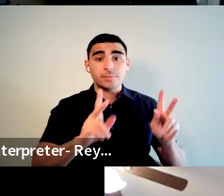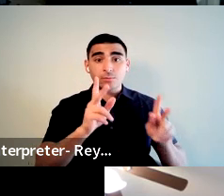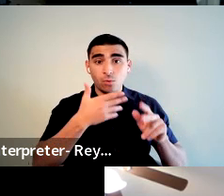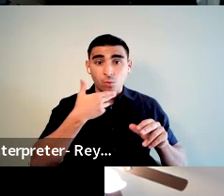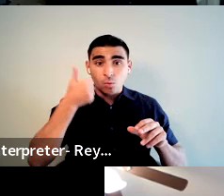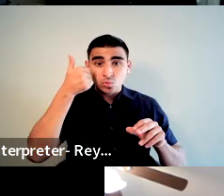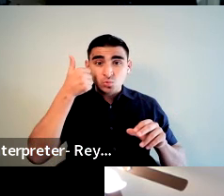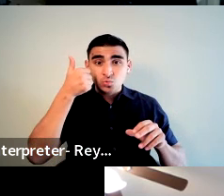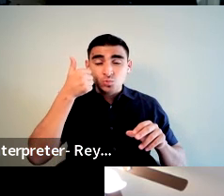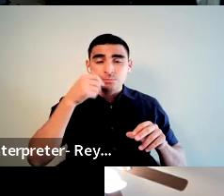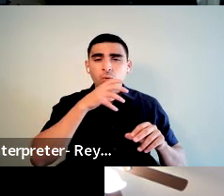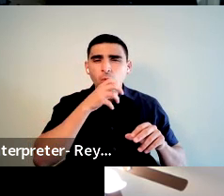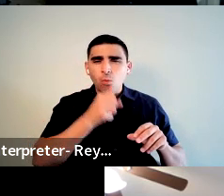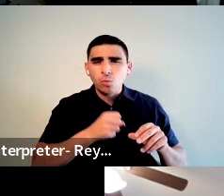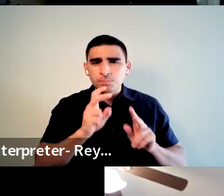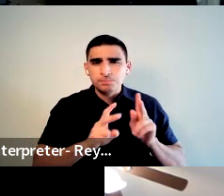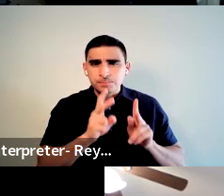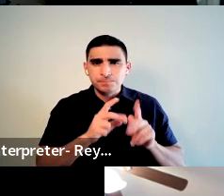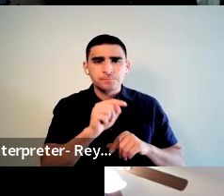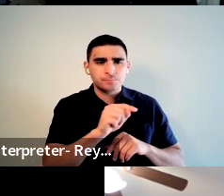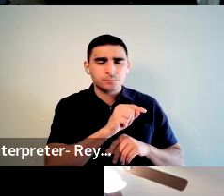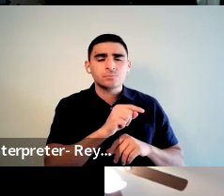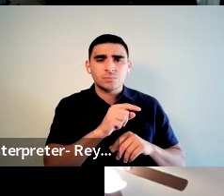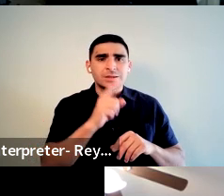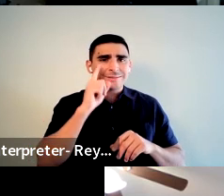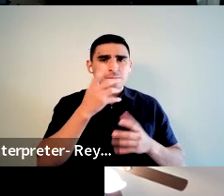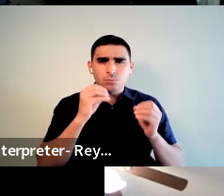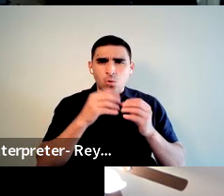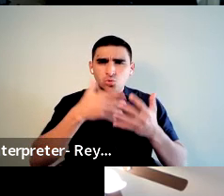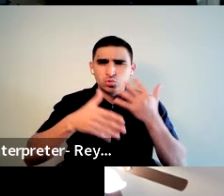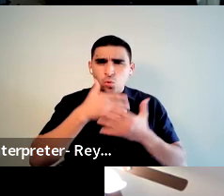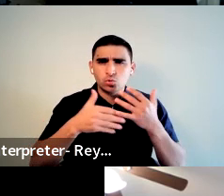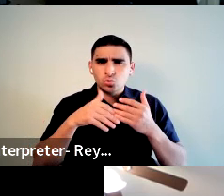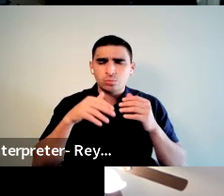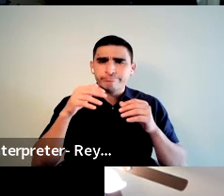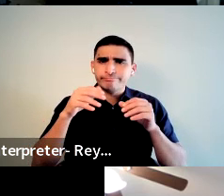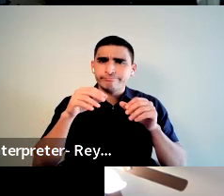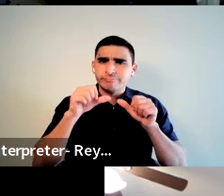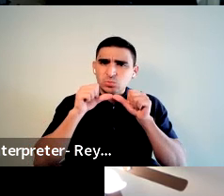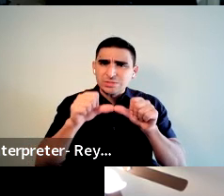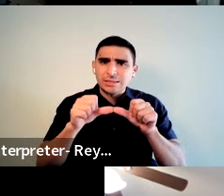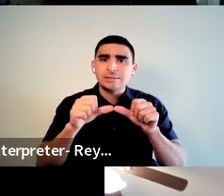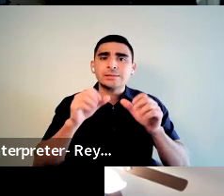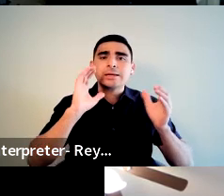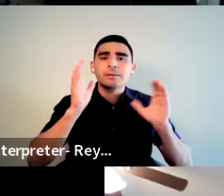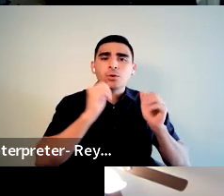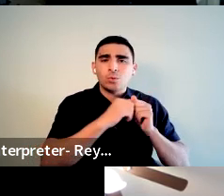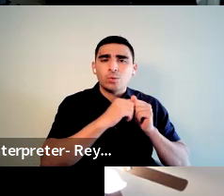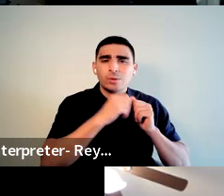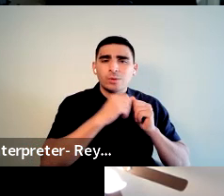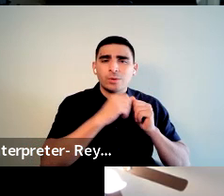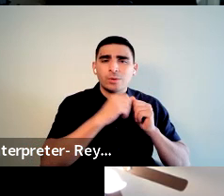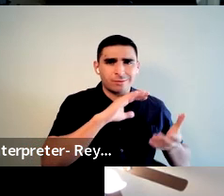other populations, it's more social resiliency than mental health. And social resiliency